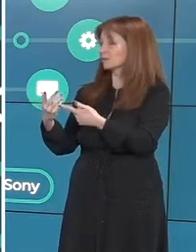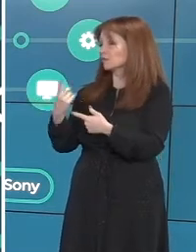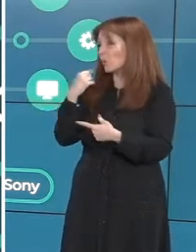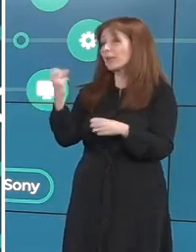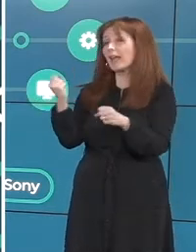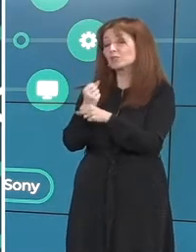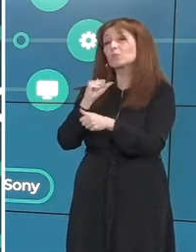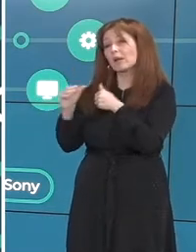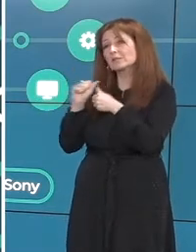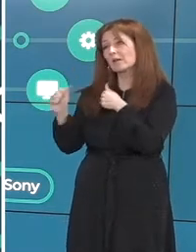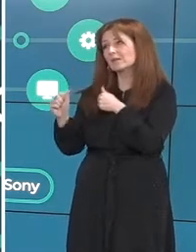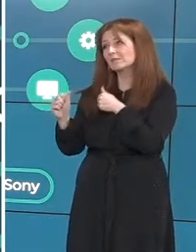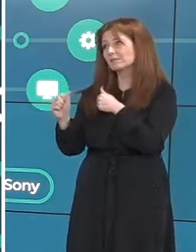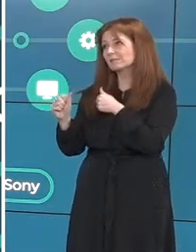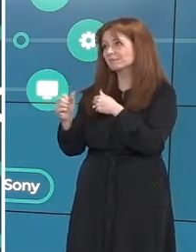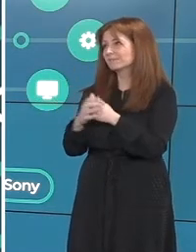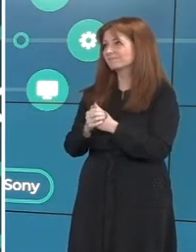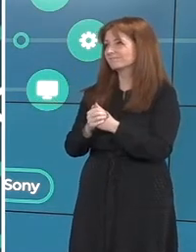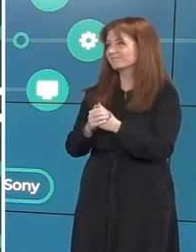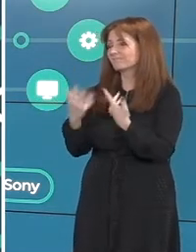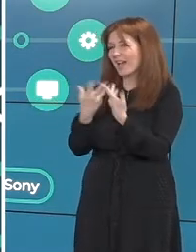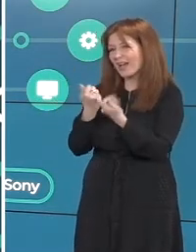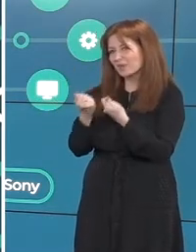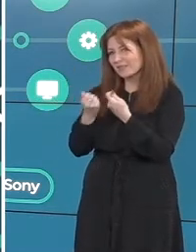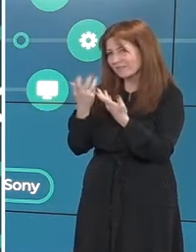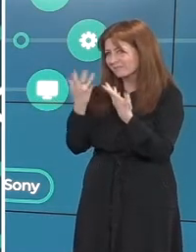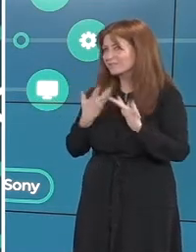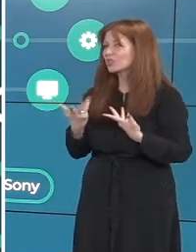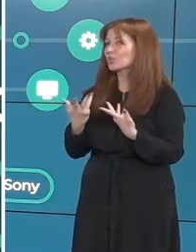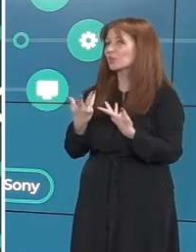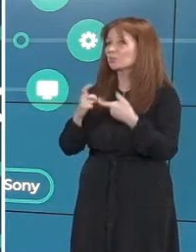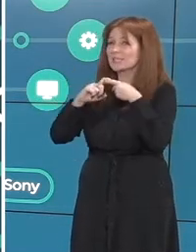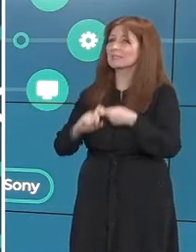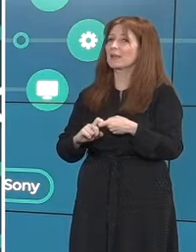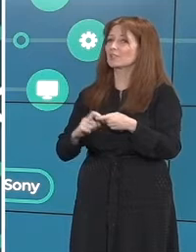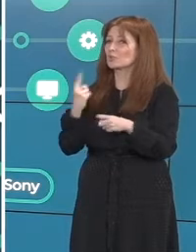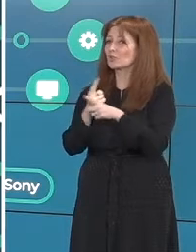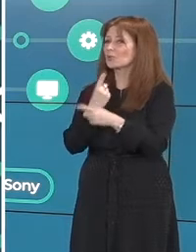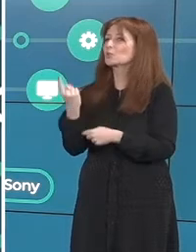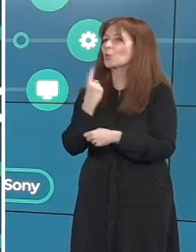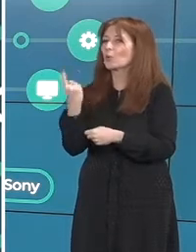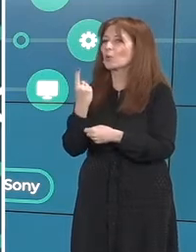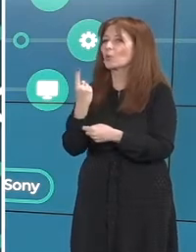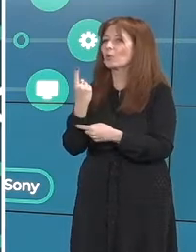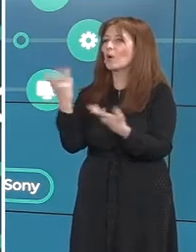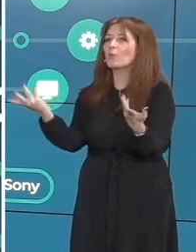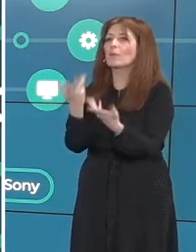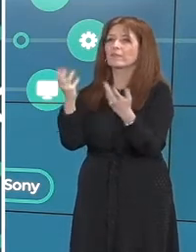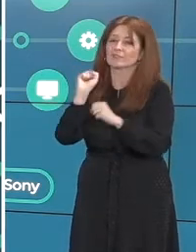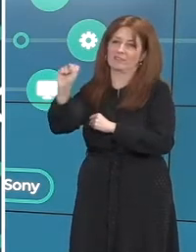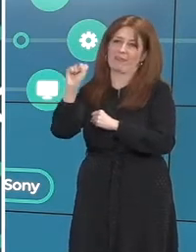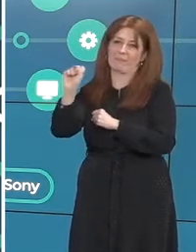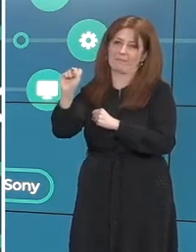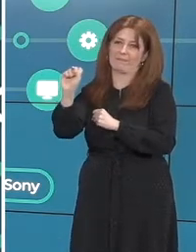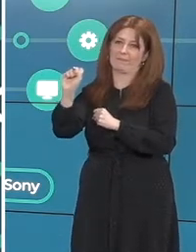it really, I know I'm copying out a little bit, but I really think it really depends on who you're talking to and what motivates them. Because